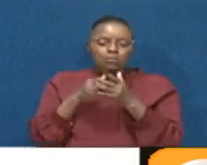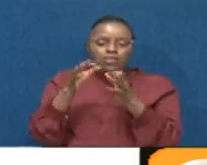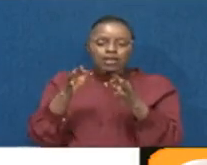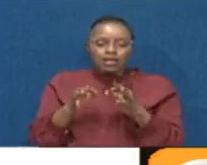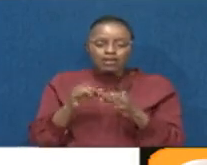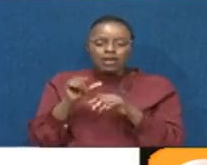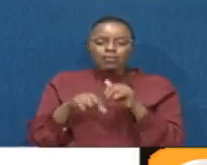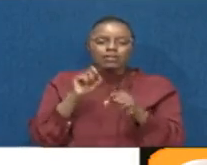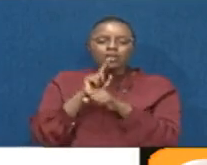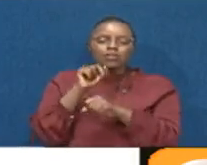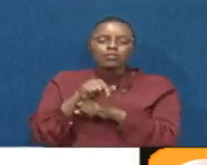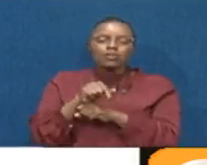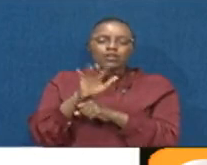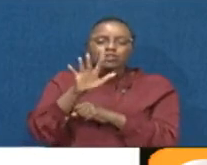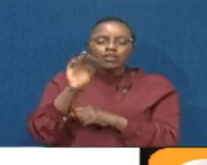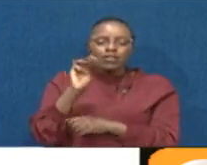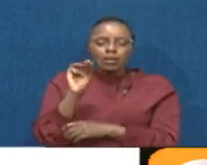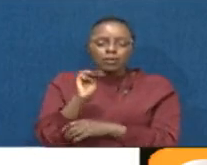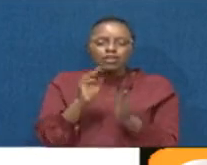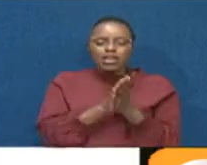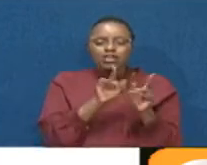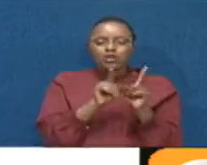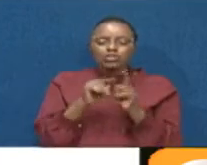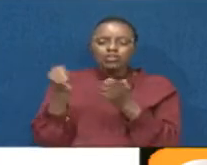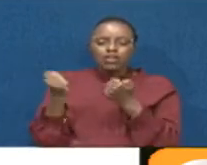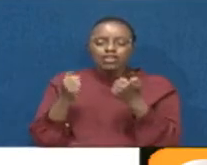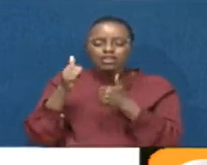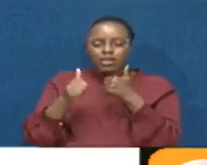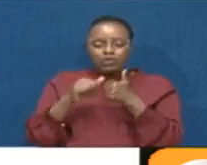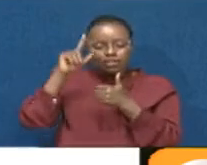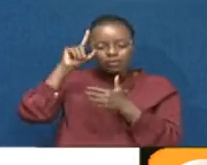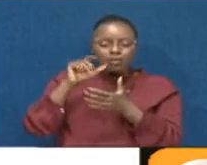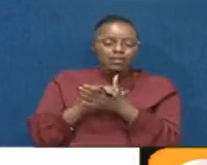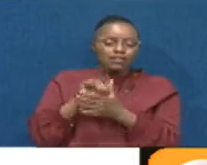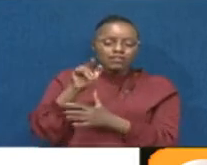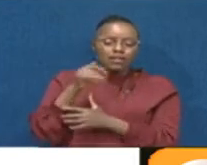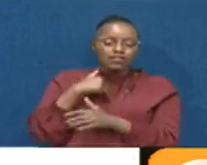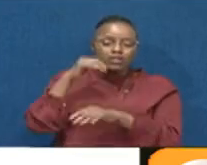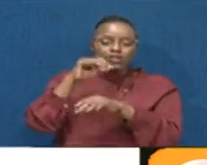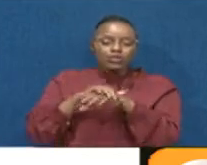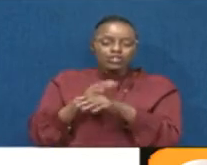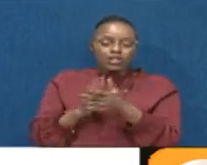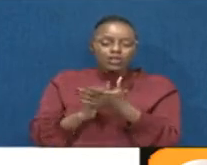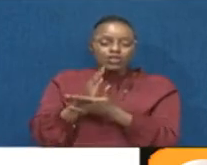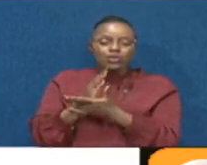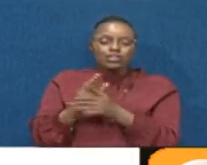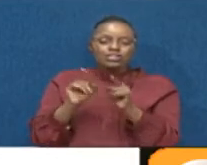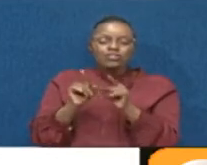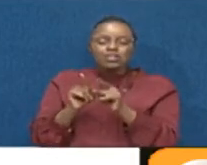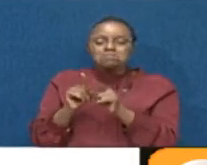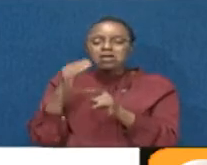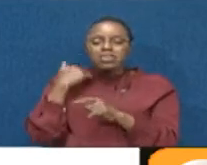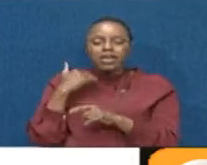holding about 11.5 million shillings, as well as some vehicles believed to have been acquired through proceeds of